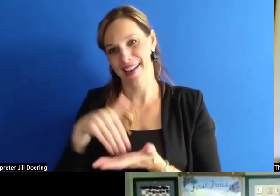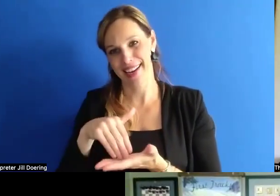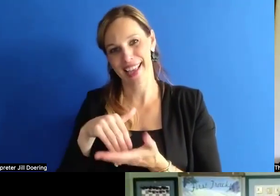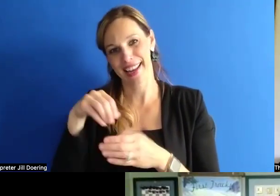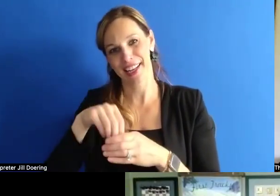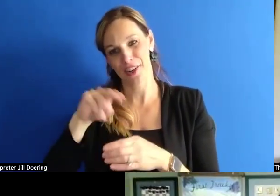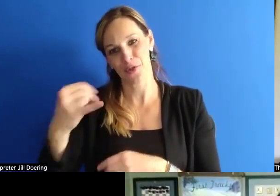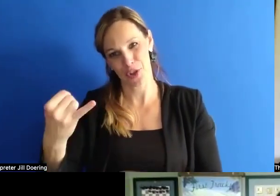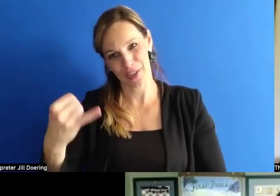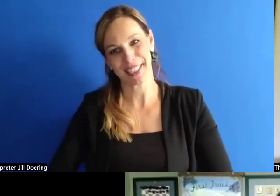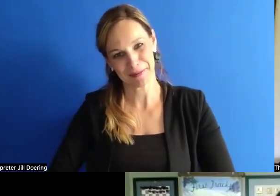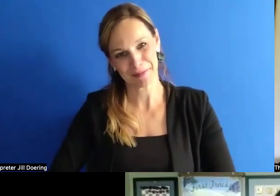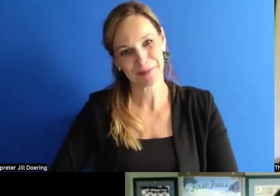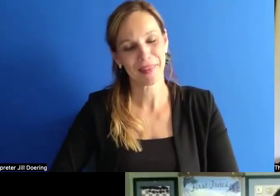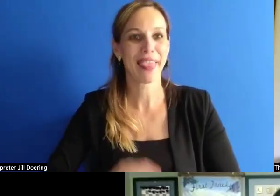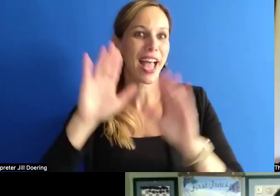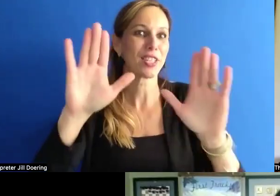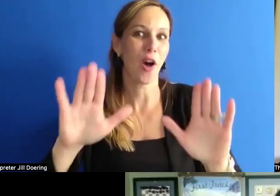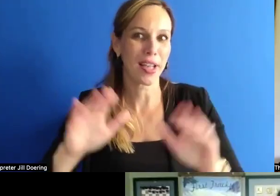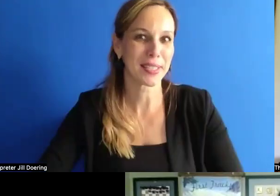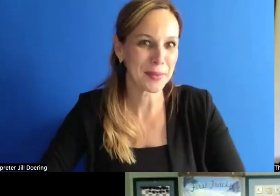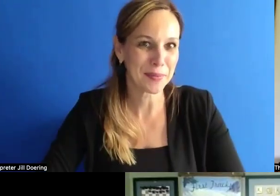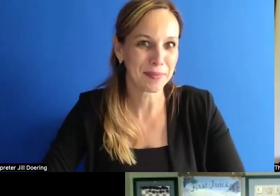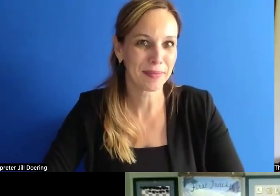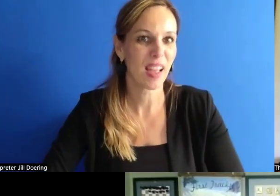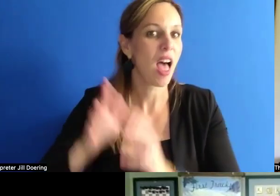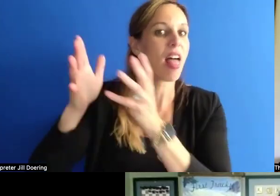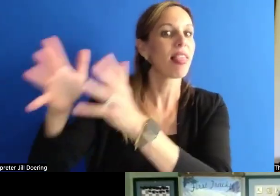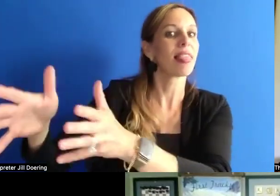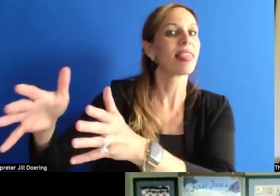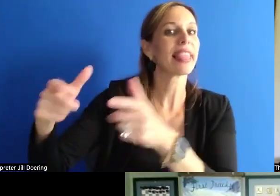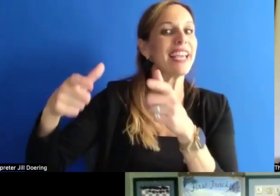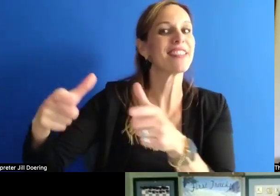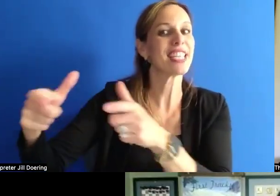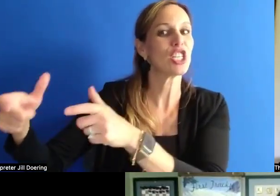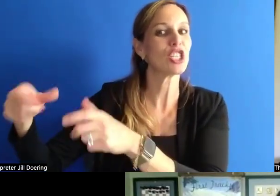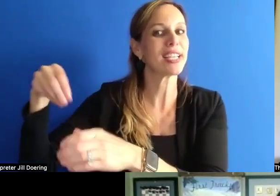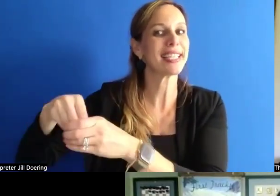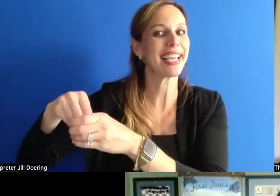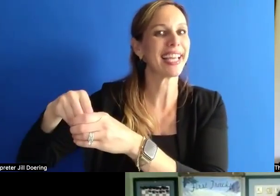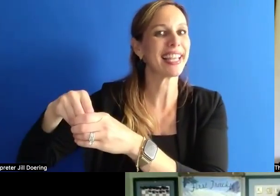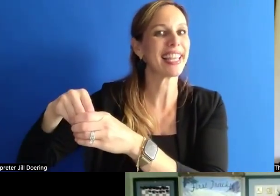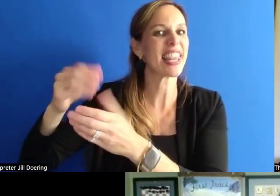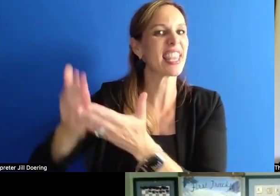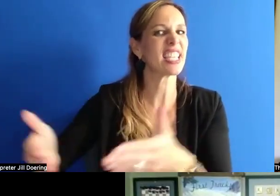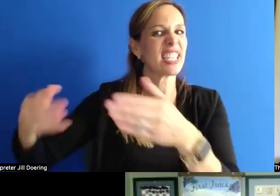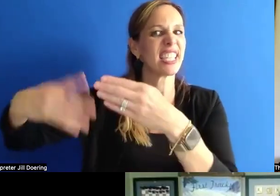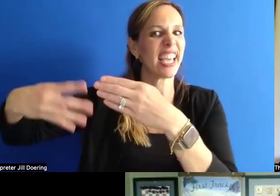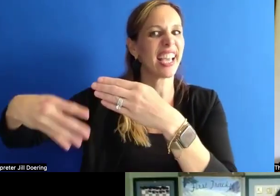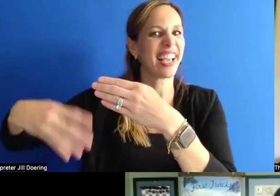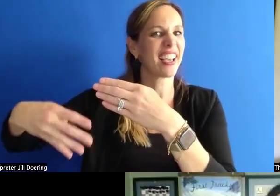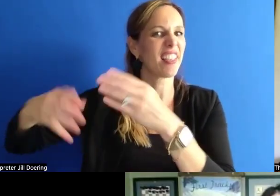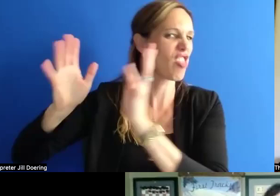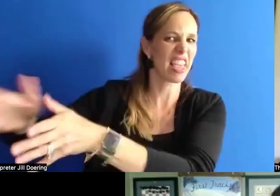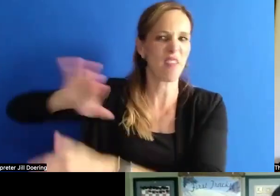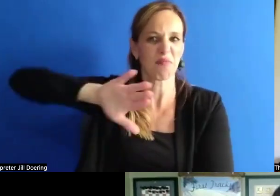Jersey. That's awesome. Yeah, just leave the dishes and the in the sink, and they'll get done.